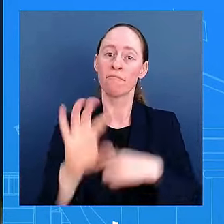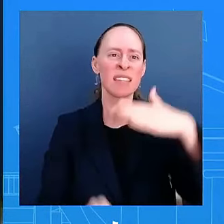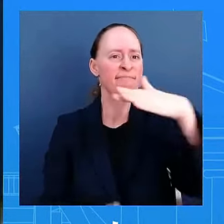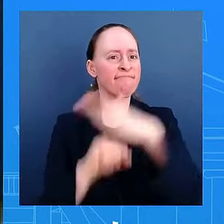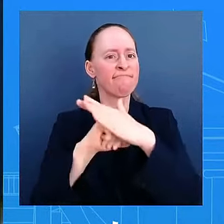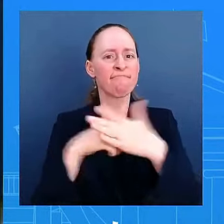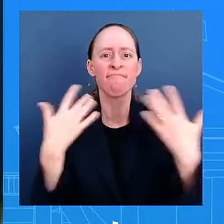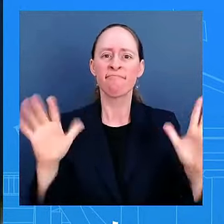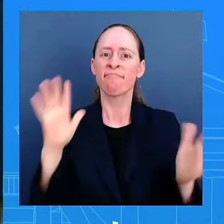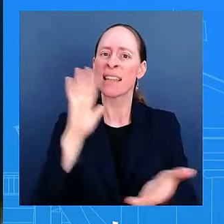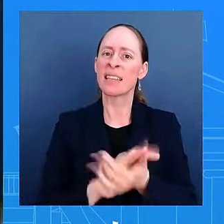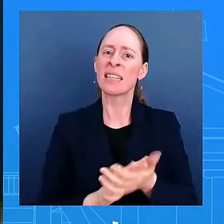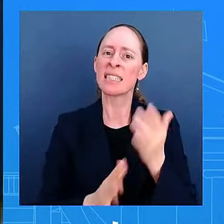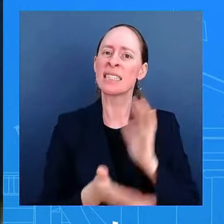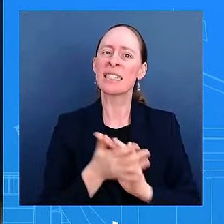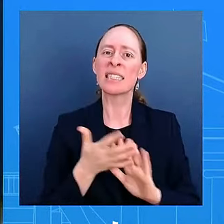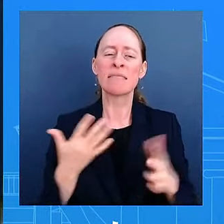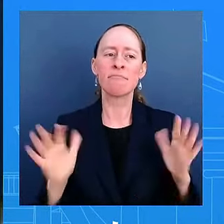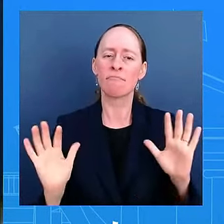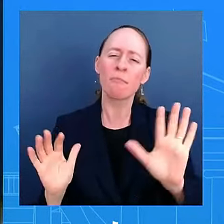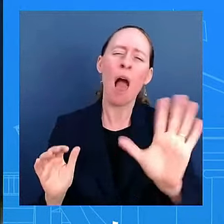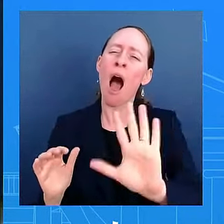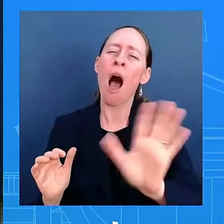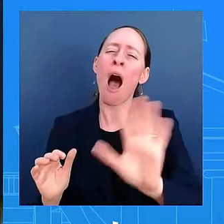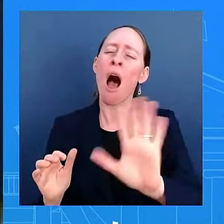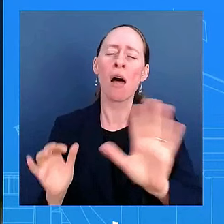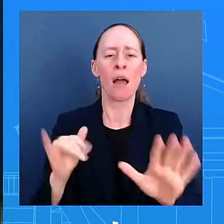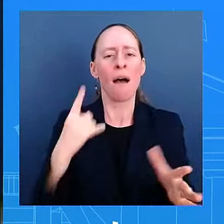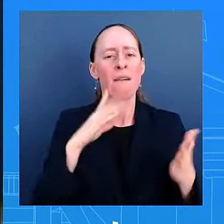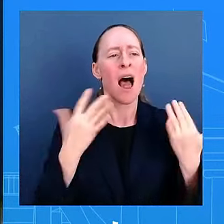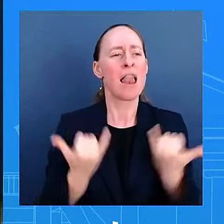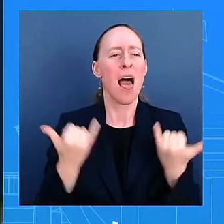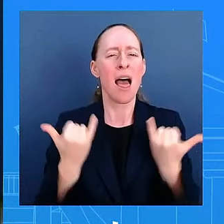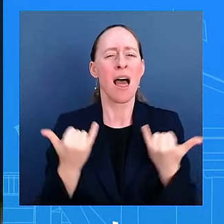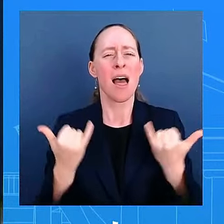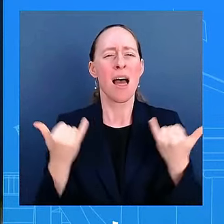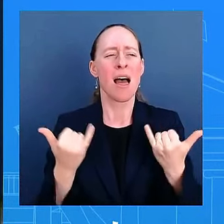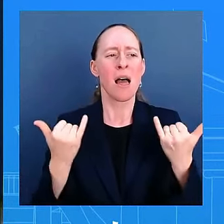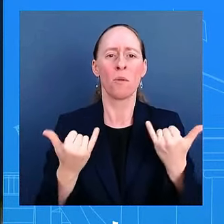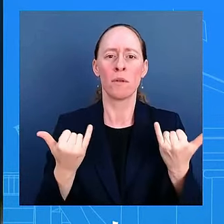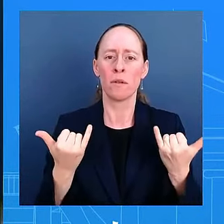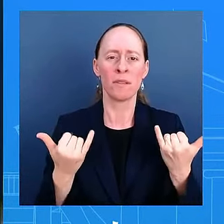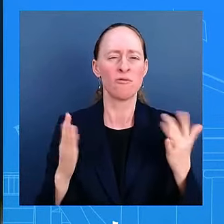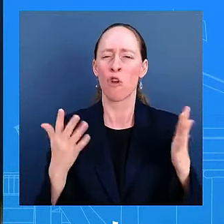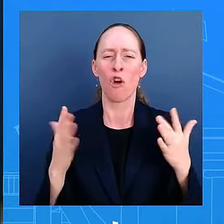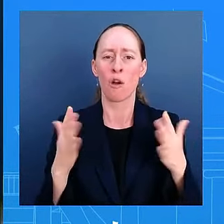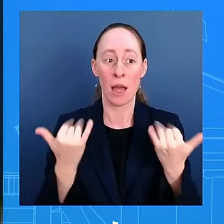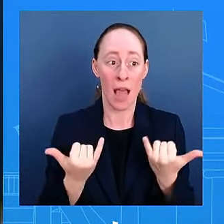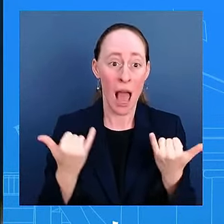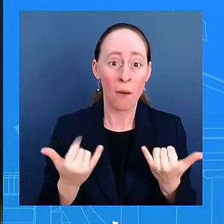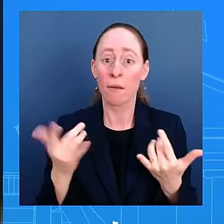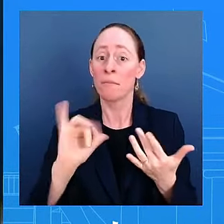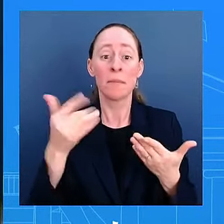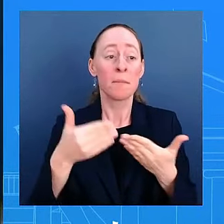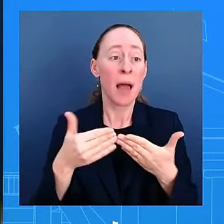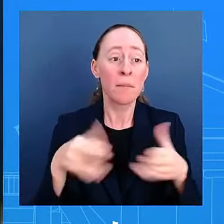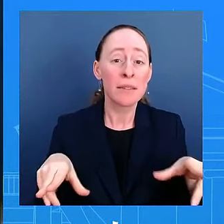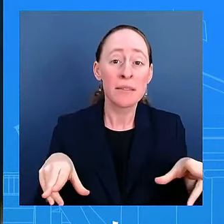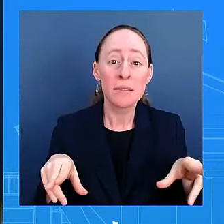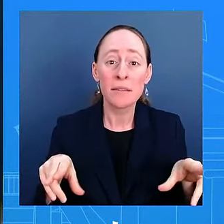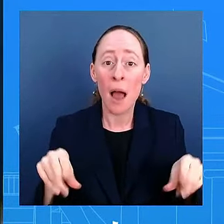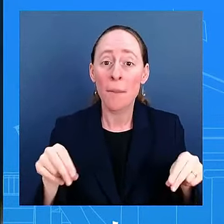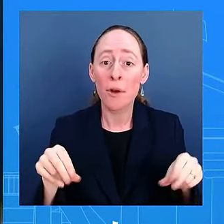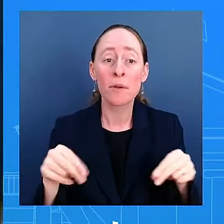diapers, to buy milk, or able to buy necessities that they need in the moment at the time after dealing with such a horrible